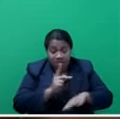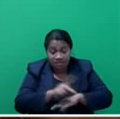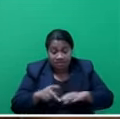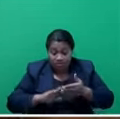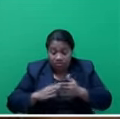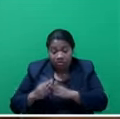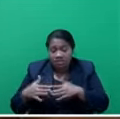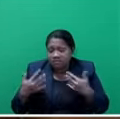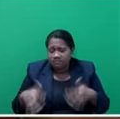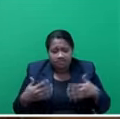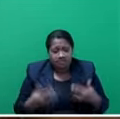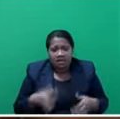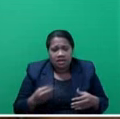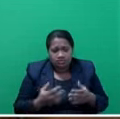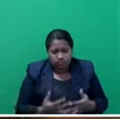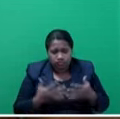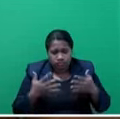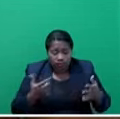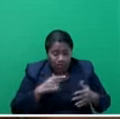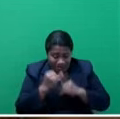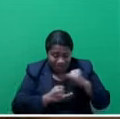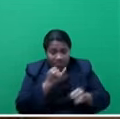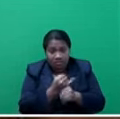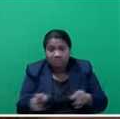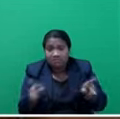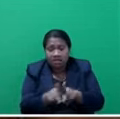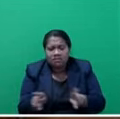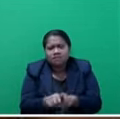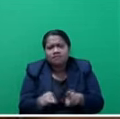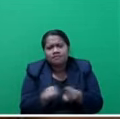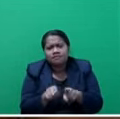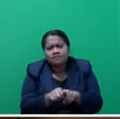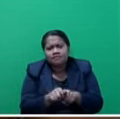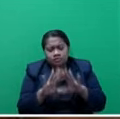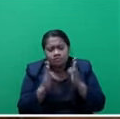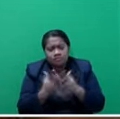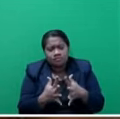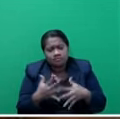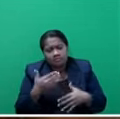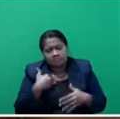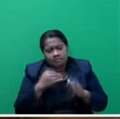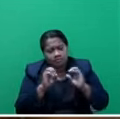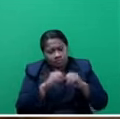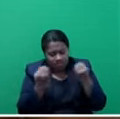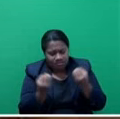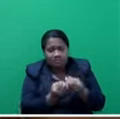role in this, as did our well-known international partners, such as the World Health Organization, the WHO.